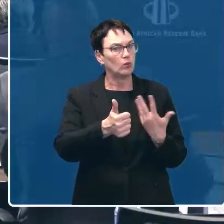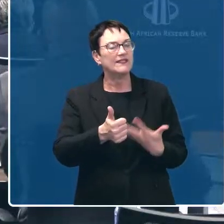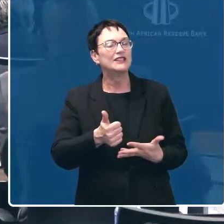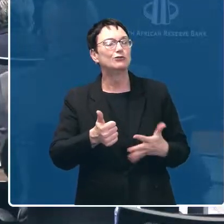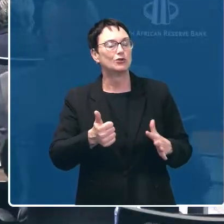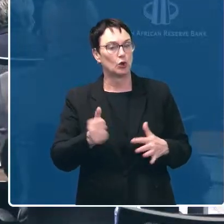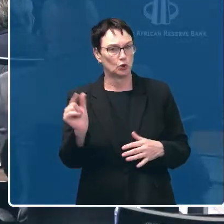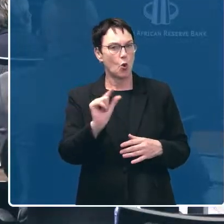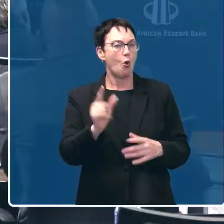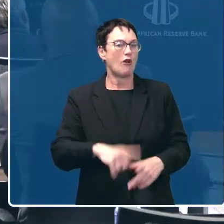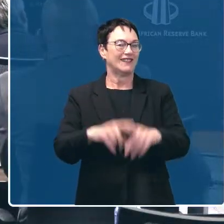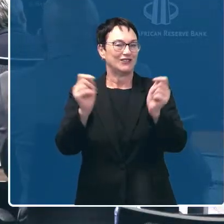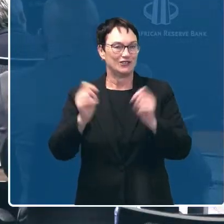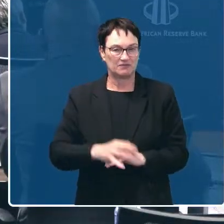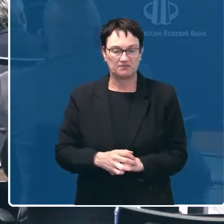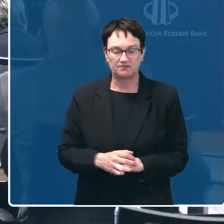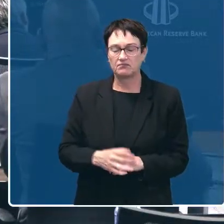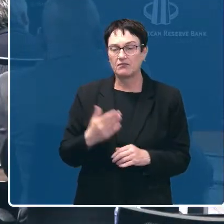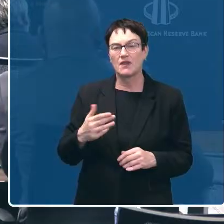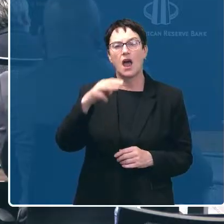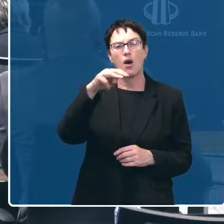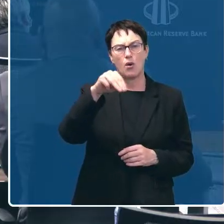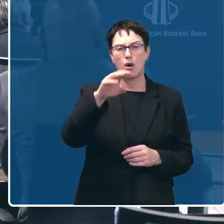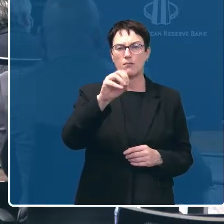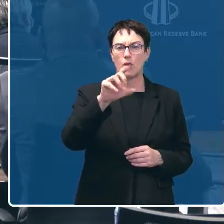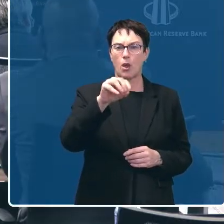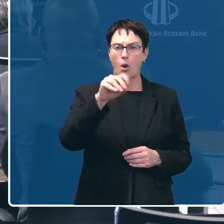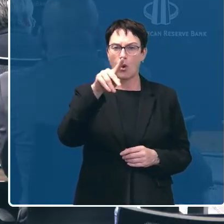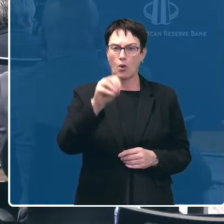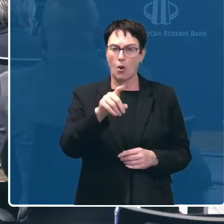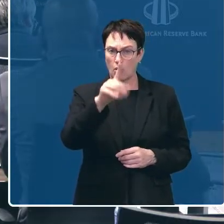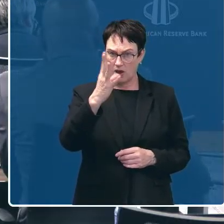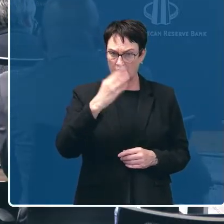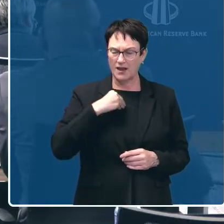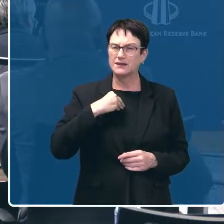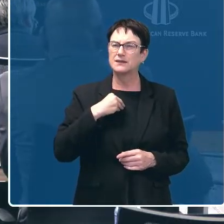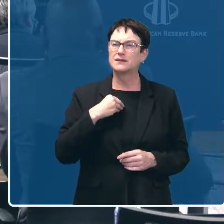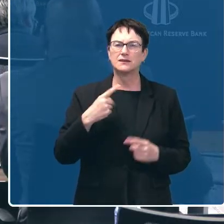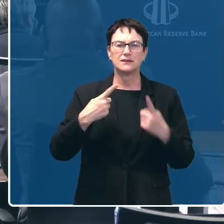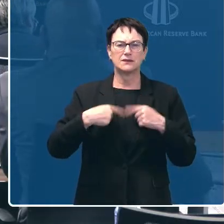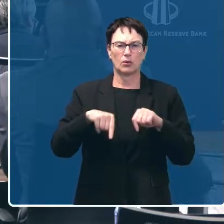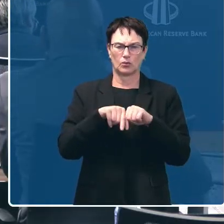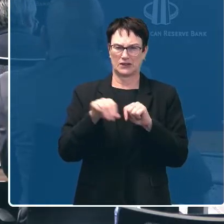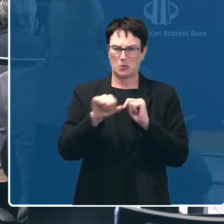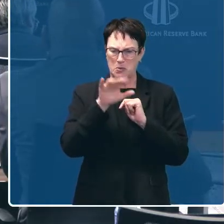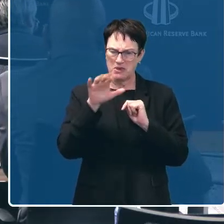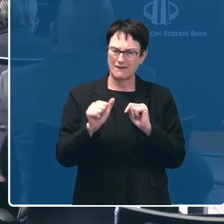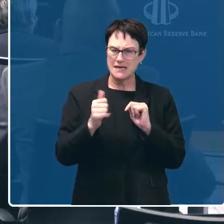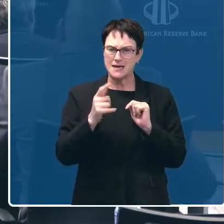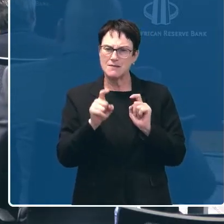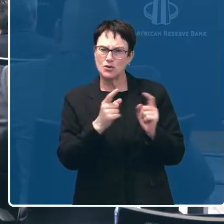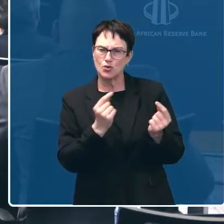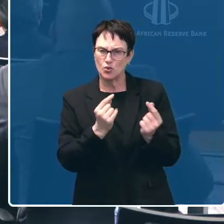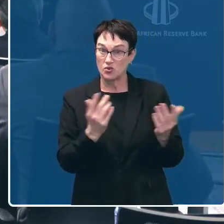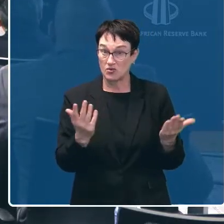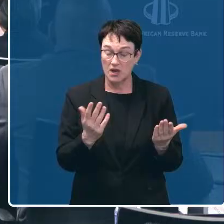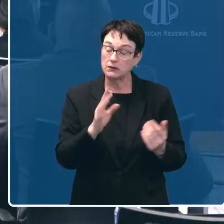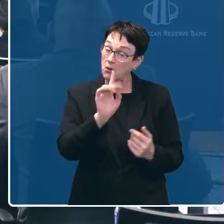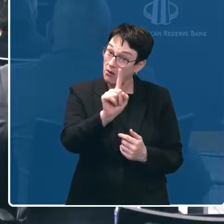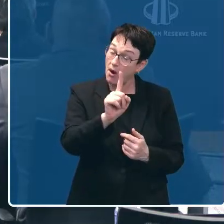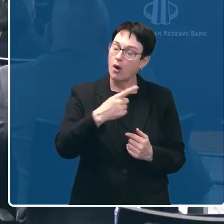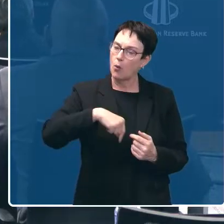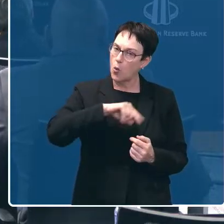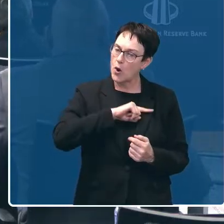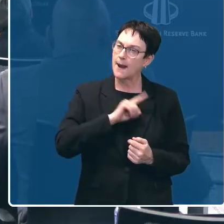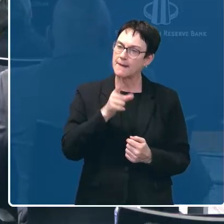would this have on South Africans? It is something that we had to grapple with, because sometimes the narrative that